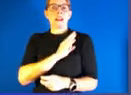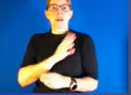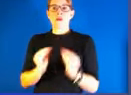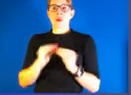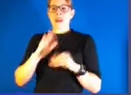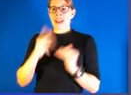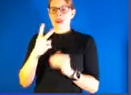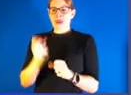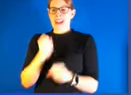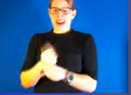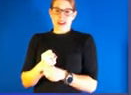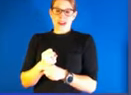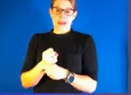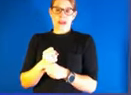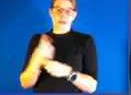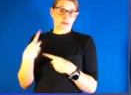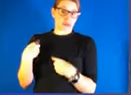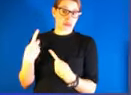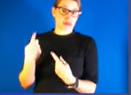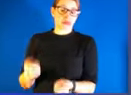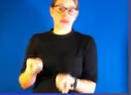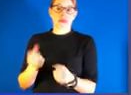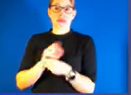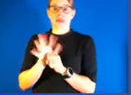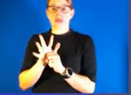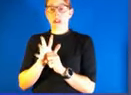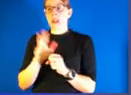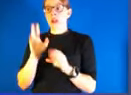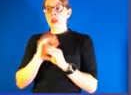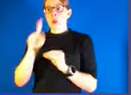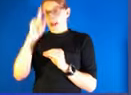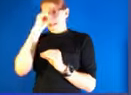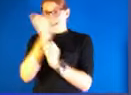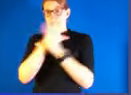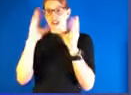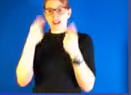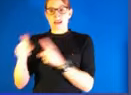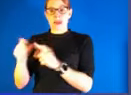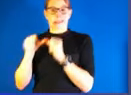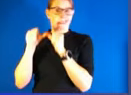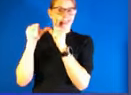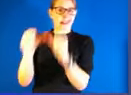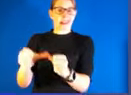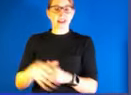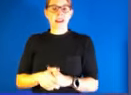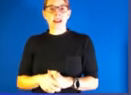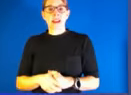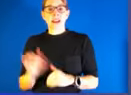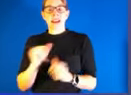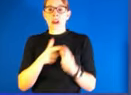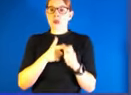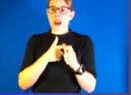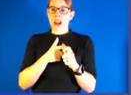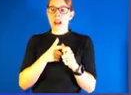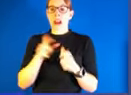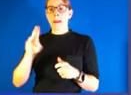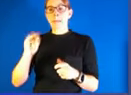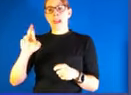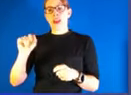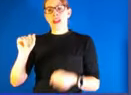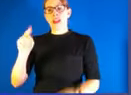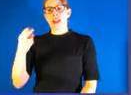into this, and I don't think anyone envisioned this. And it's like running a race and running a marathon when maybe you thought it